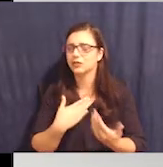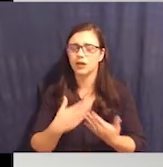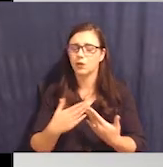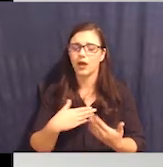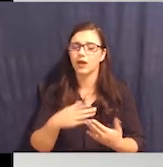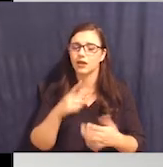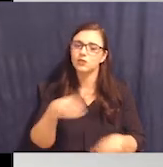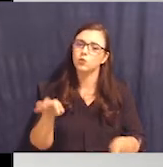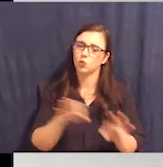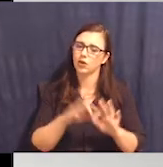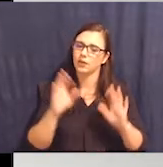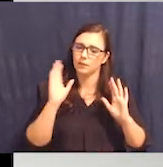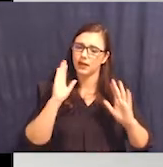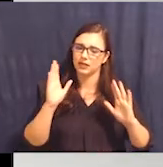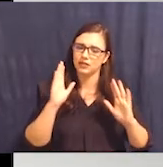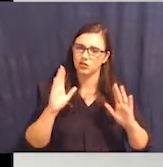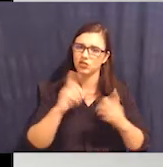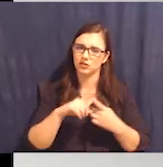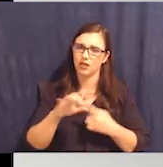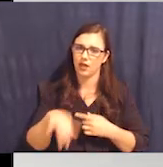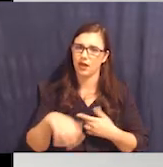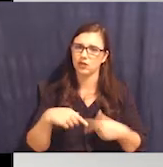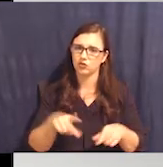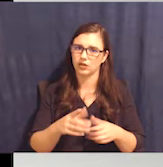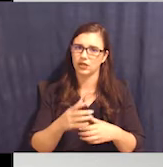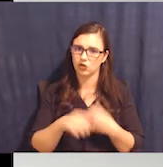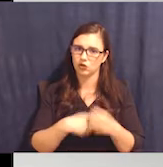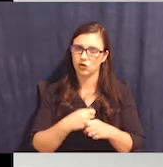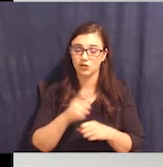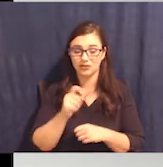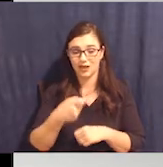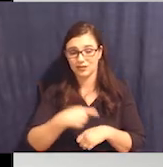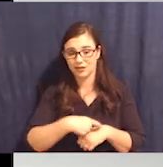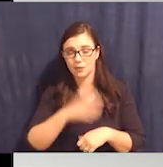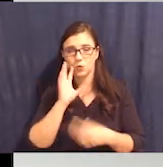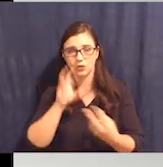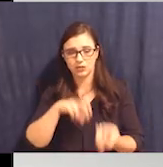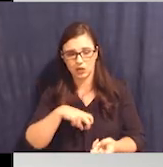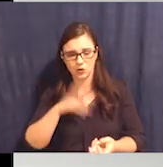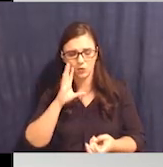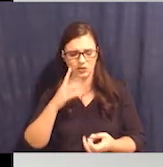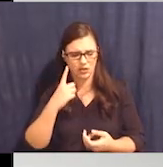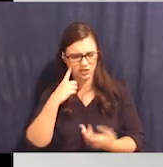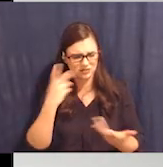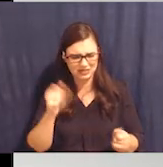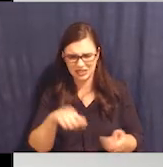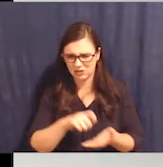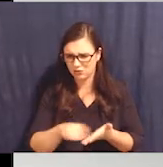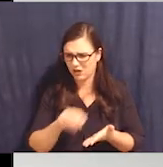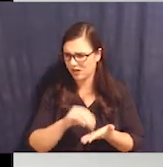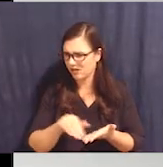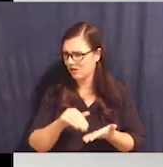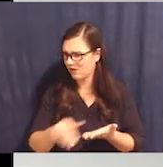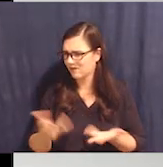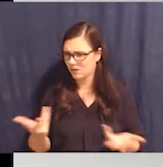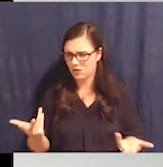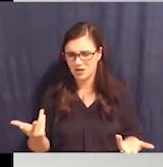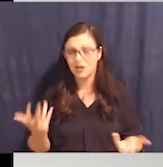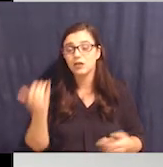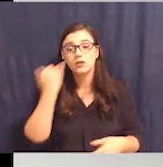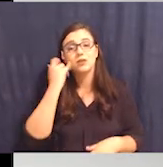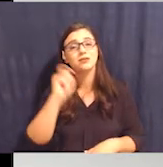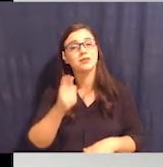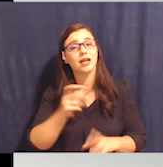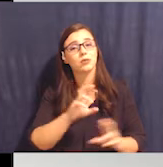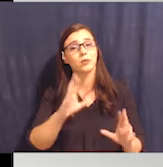taxes. Anyway, it's worth paying attention to it during the year, because at tax time you're going to sit down and you're going to say, well, what can I write off?